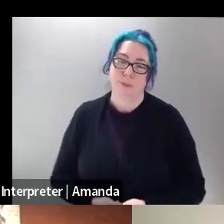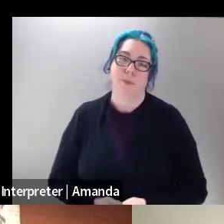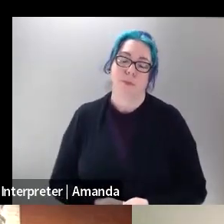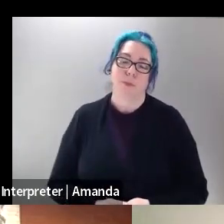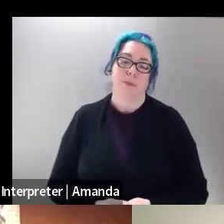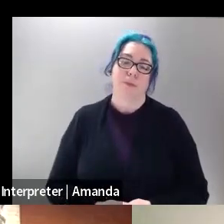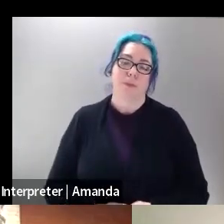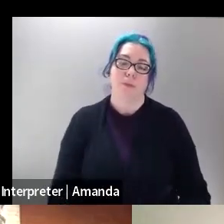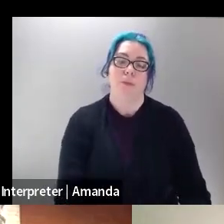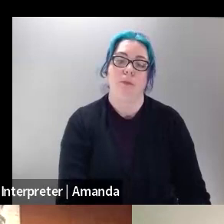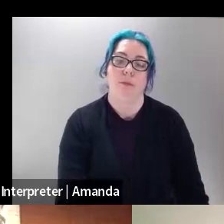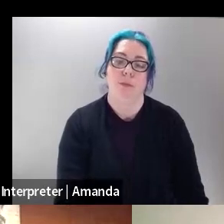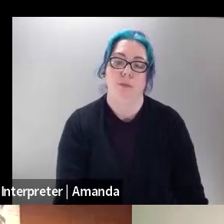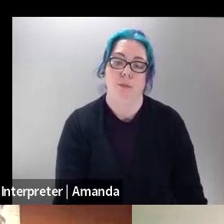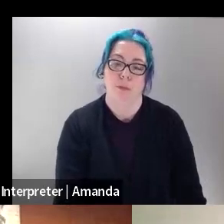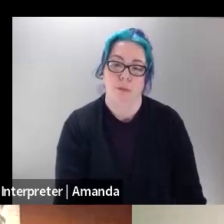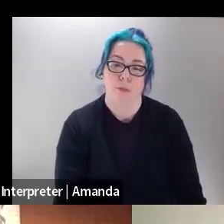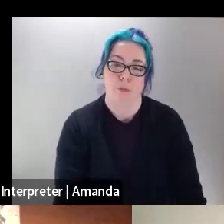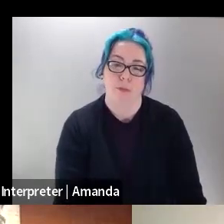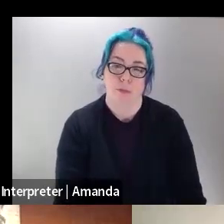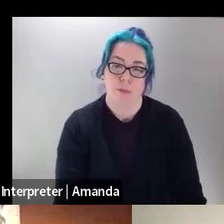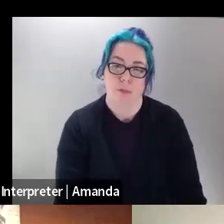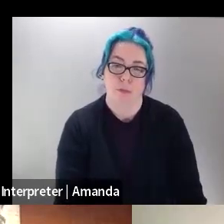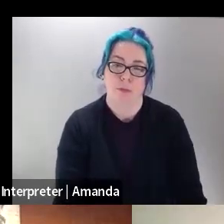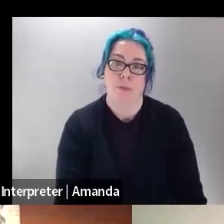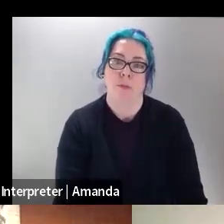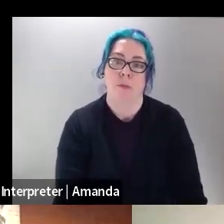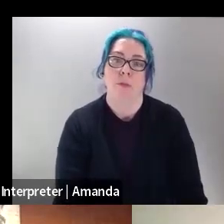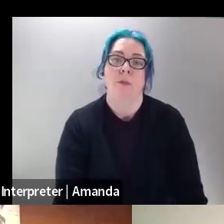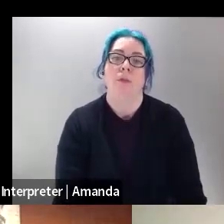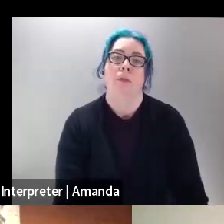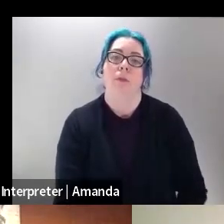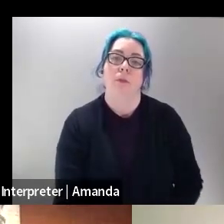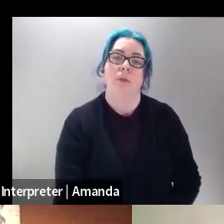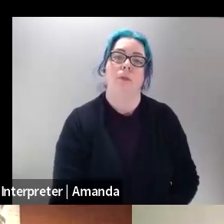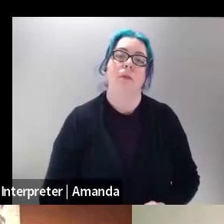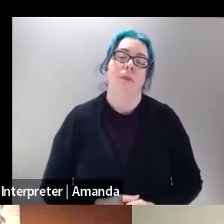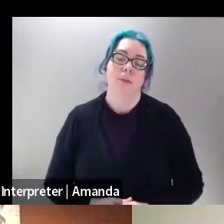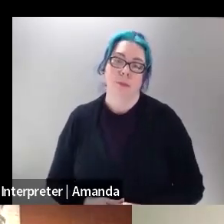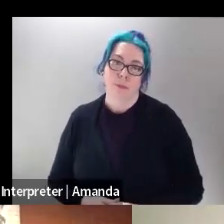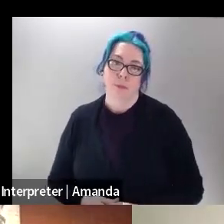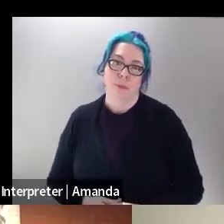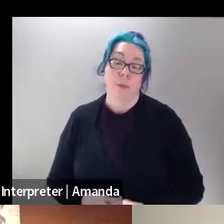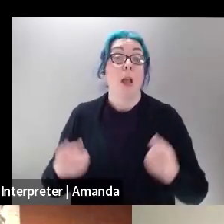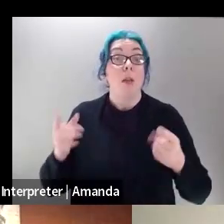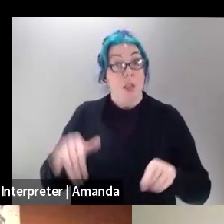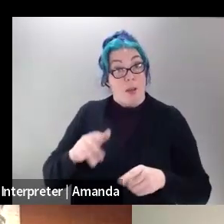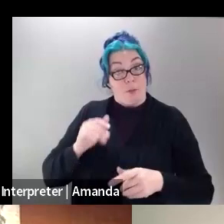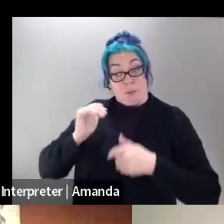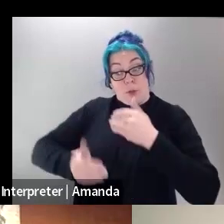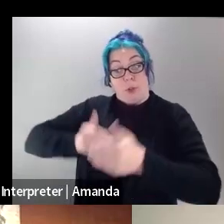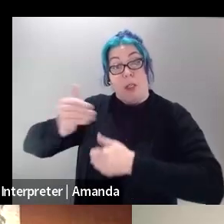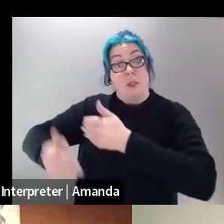And it's possible when we work in that way, when we begin in that way, that the understanding and the consent of the